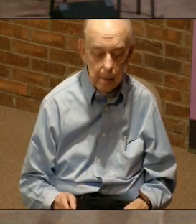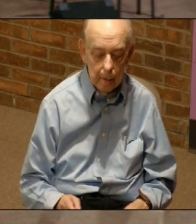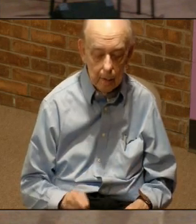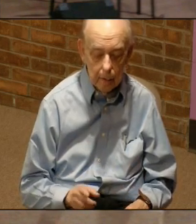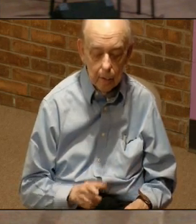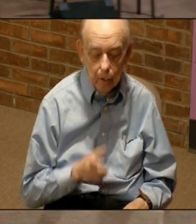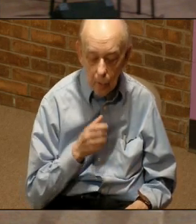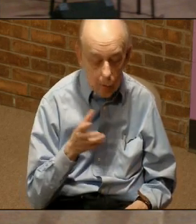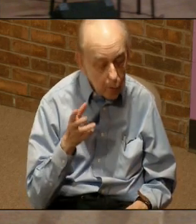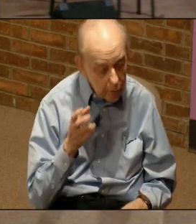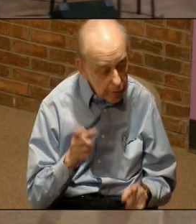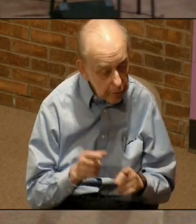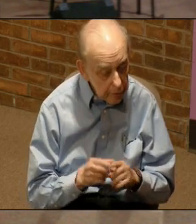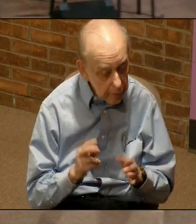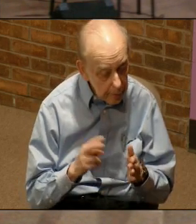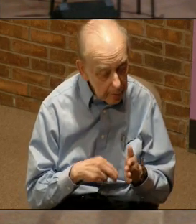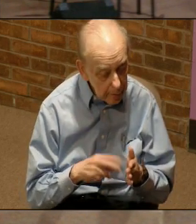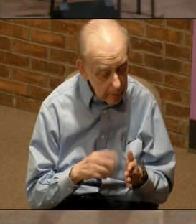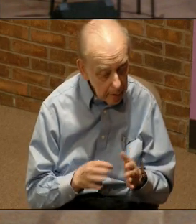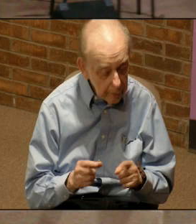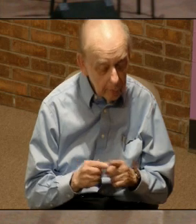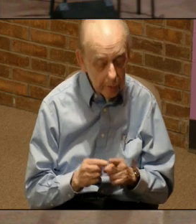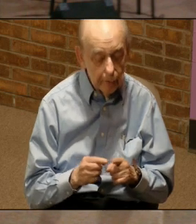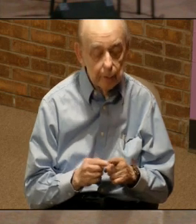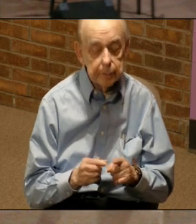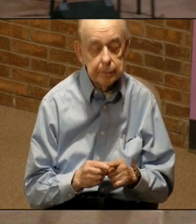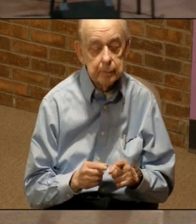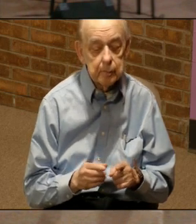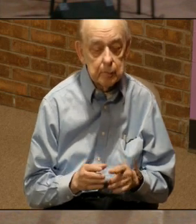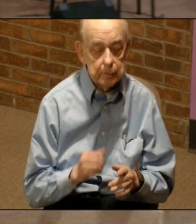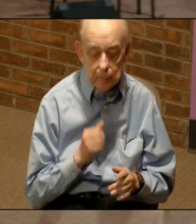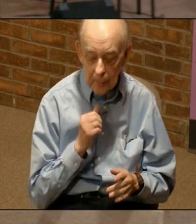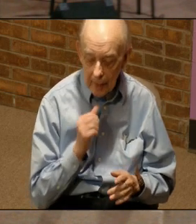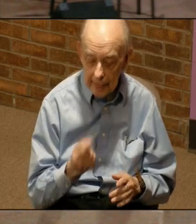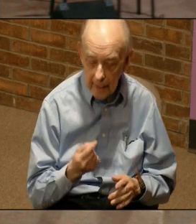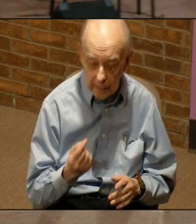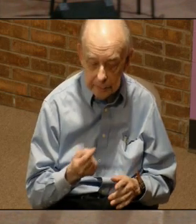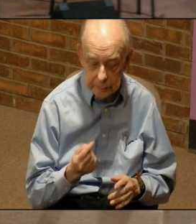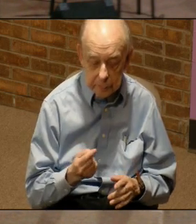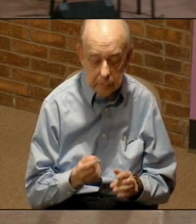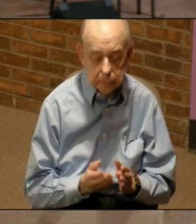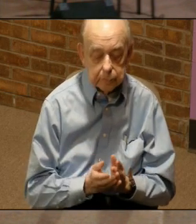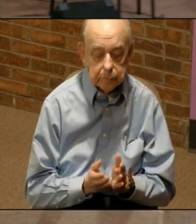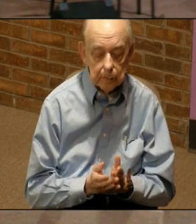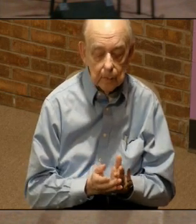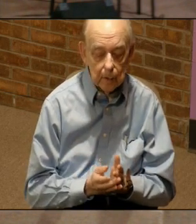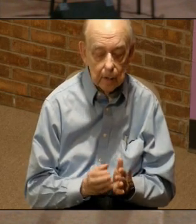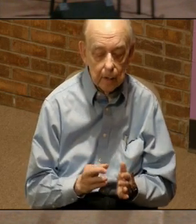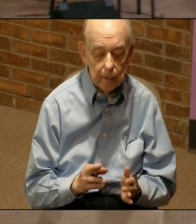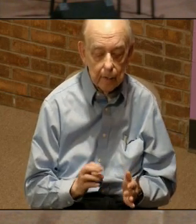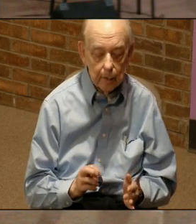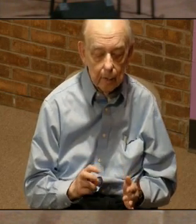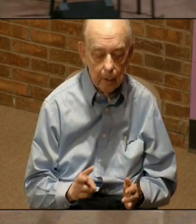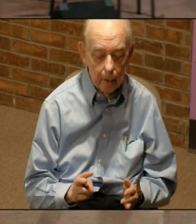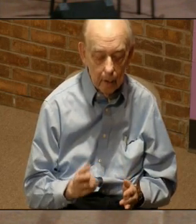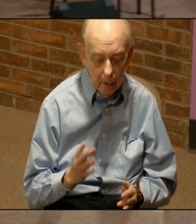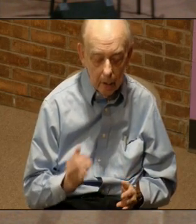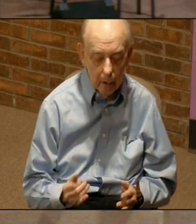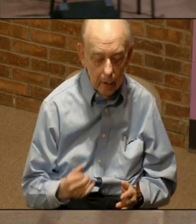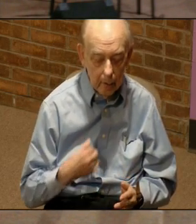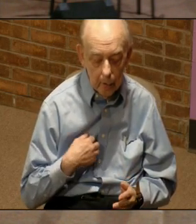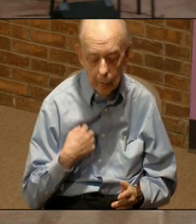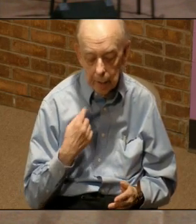who listen to the reading of the word. It's not just in the book of Revelation, ladies and gentlemen. That is why